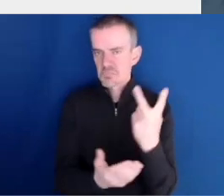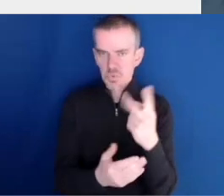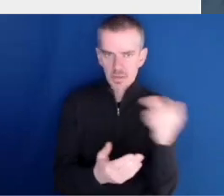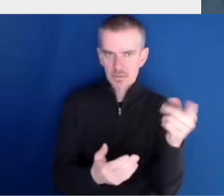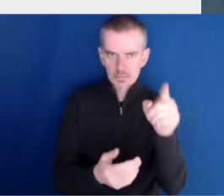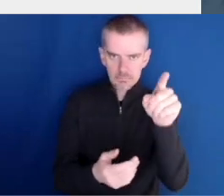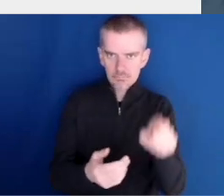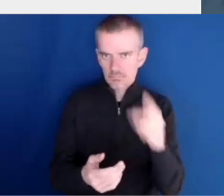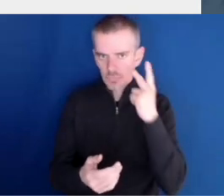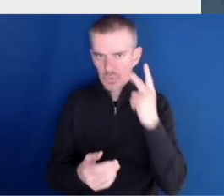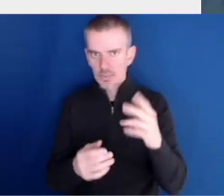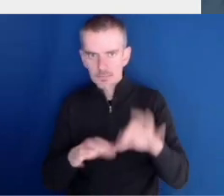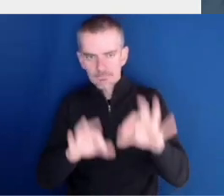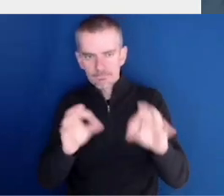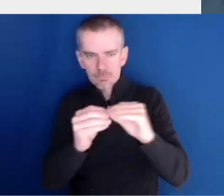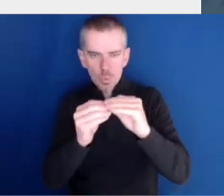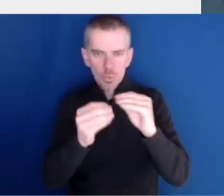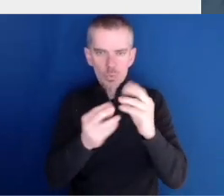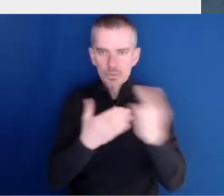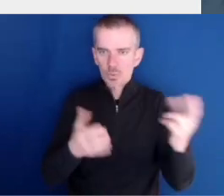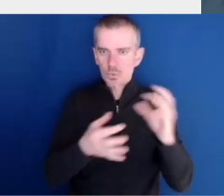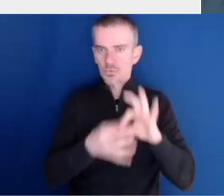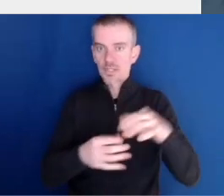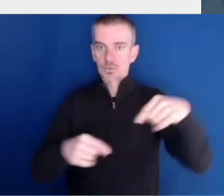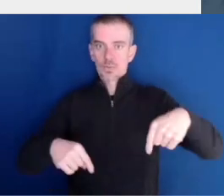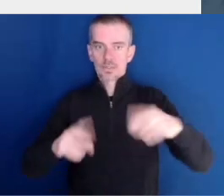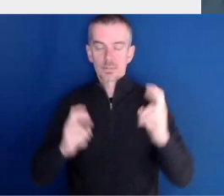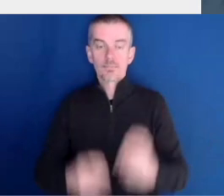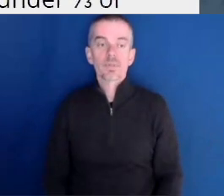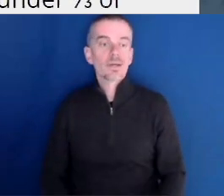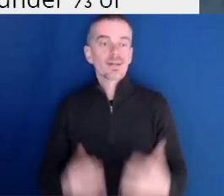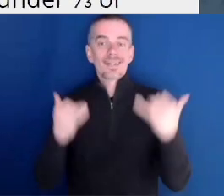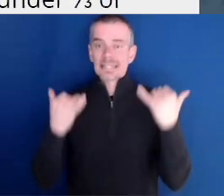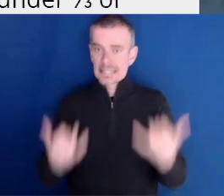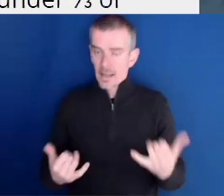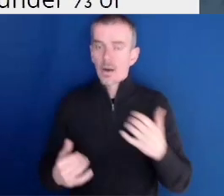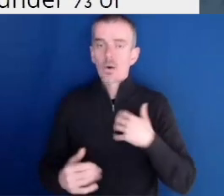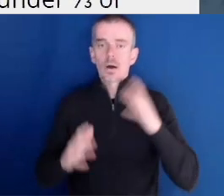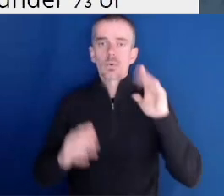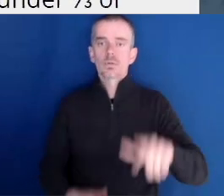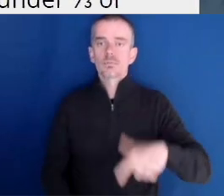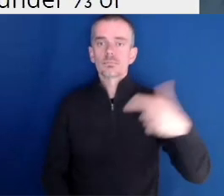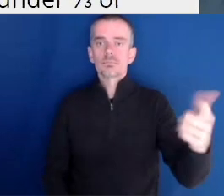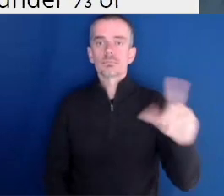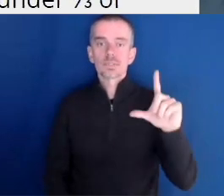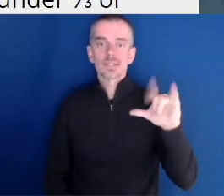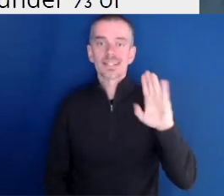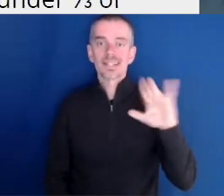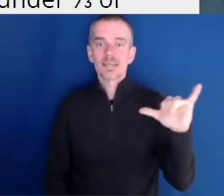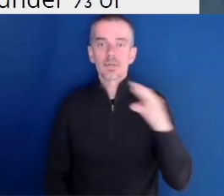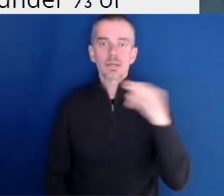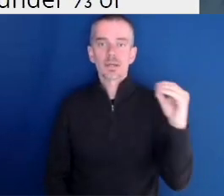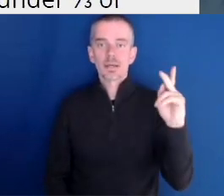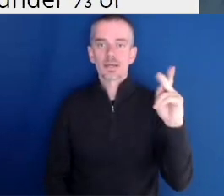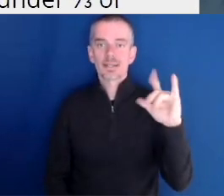different resources related to this topic. With that, I'm going to hand it over to Libby and Kyle to take